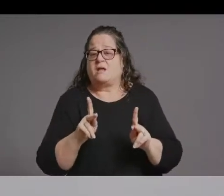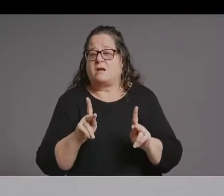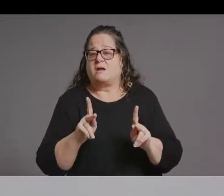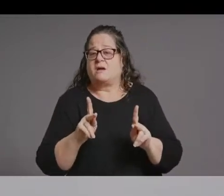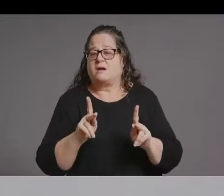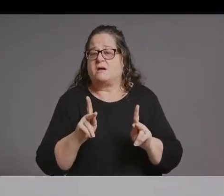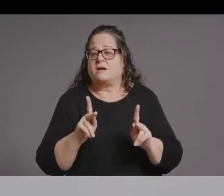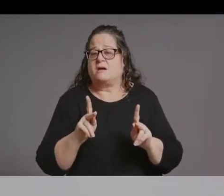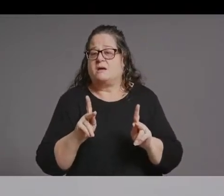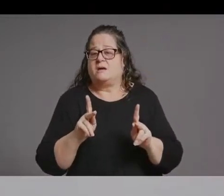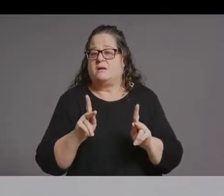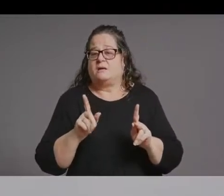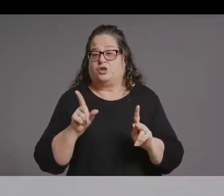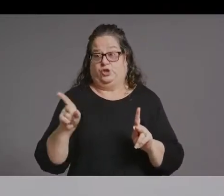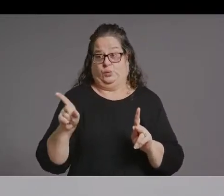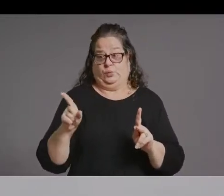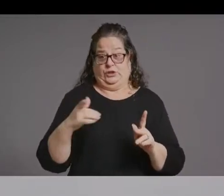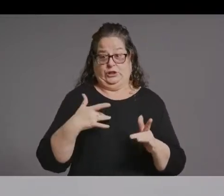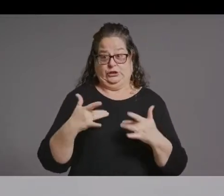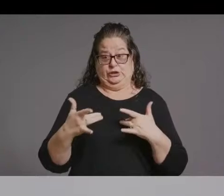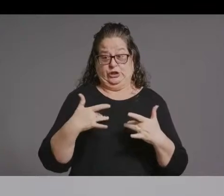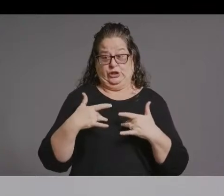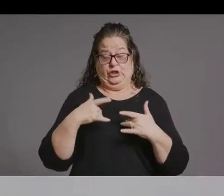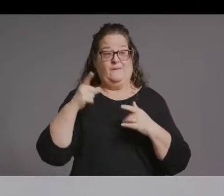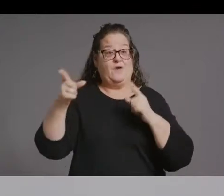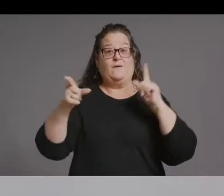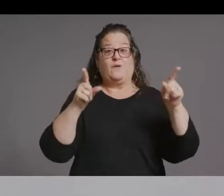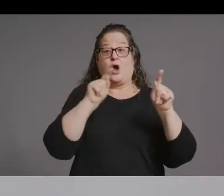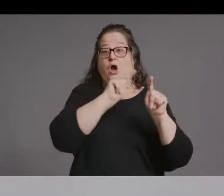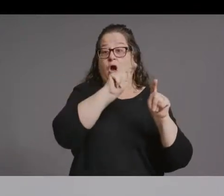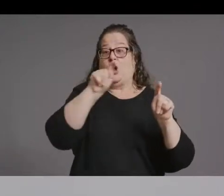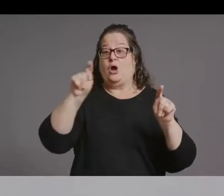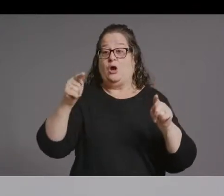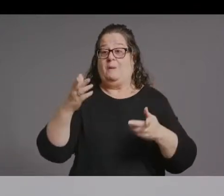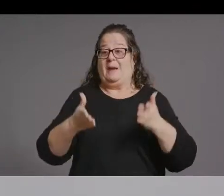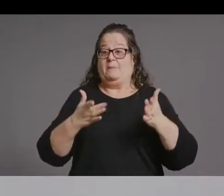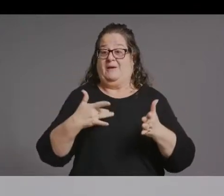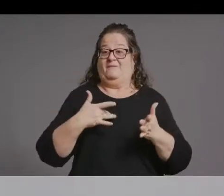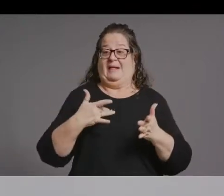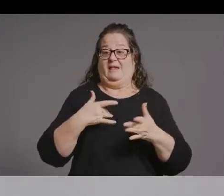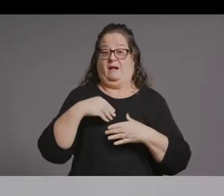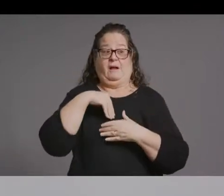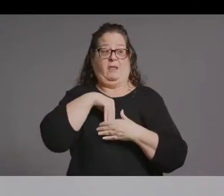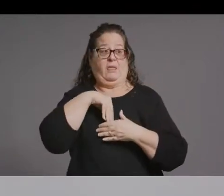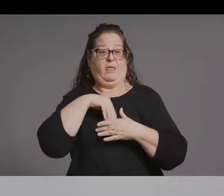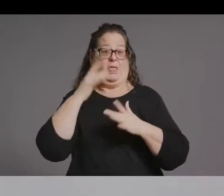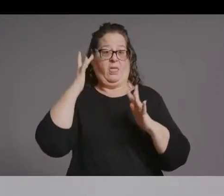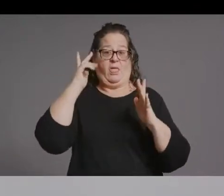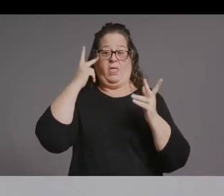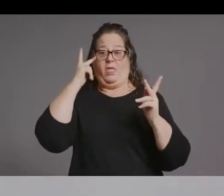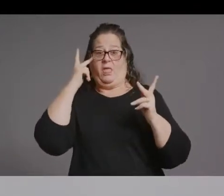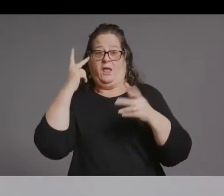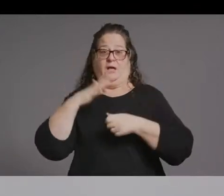are you worried that they could be experiencing more stress while the